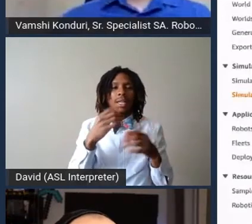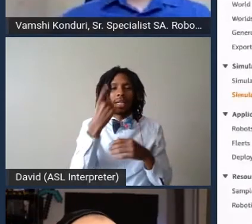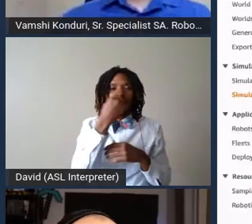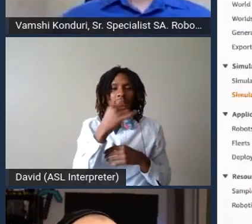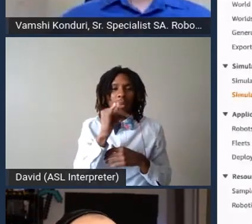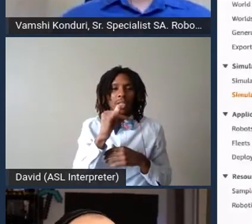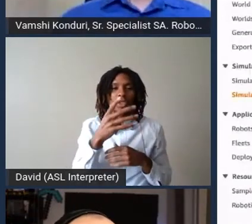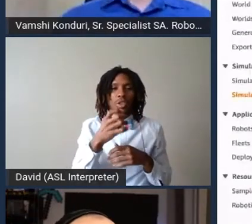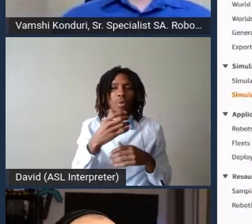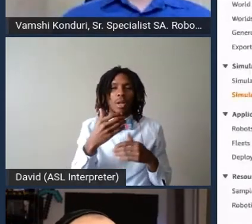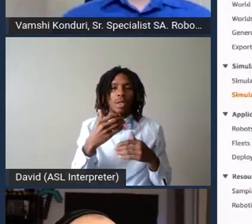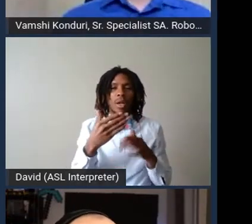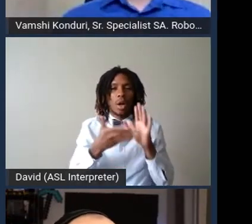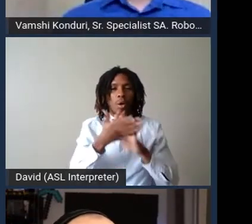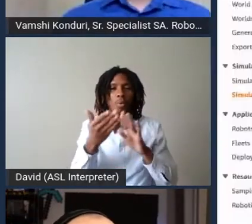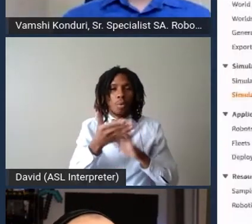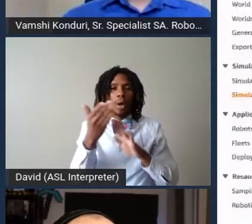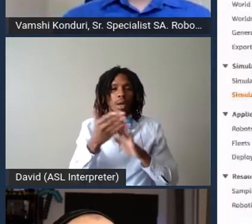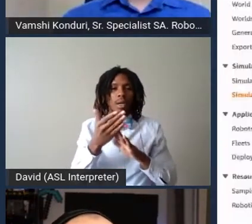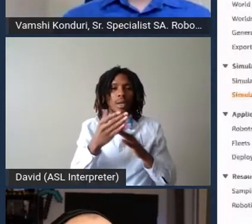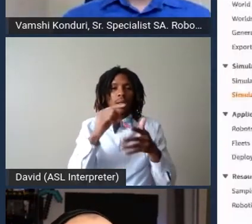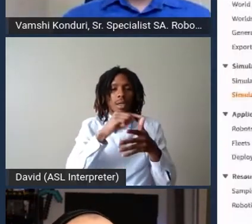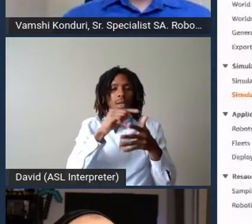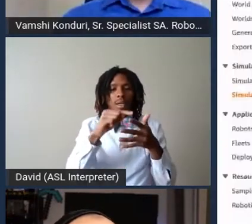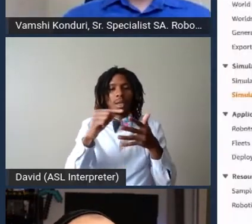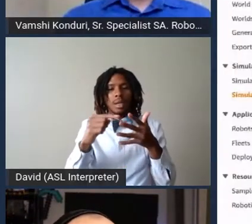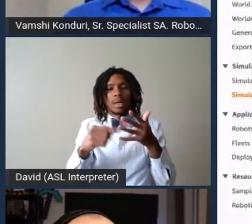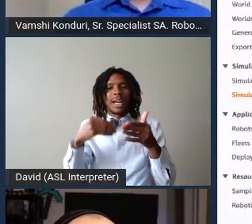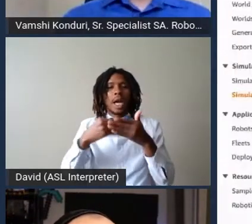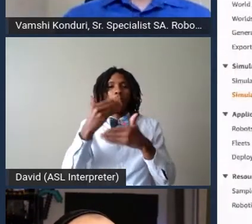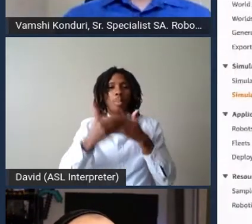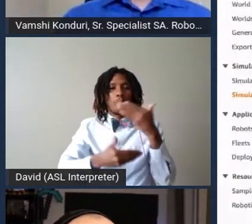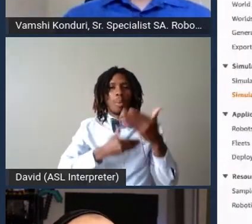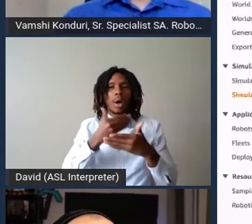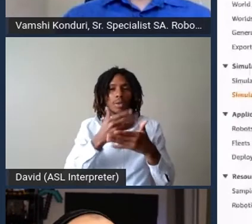after another. You can see that it's in progress.